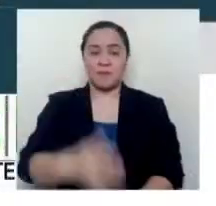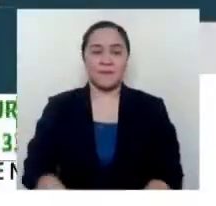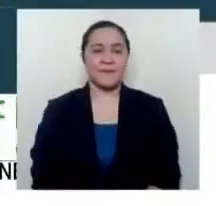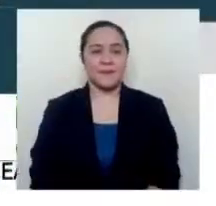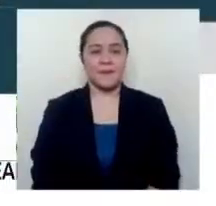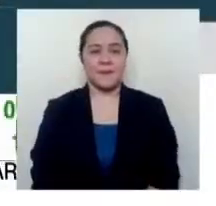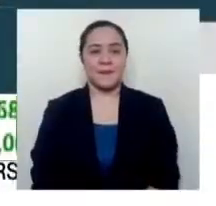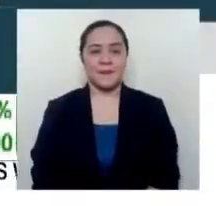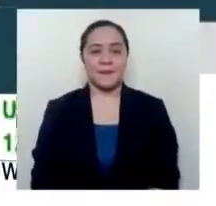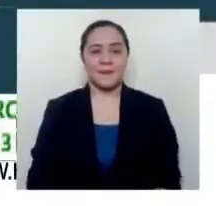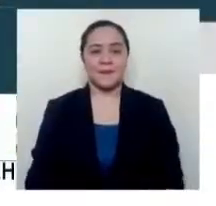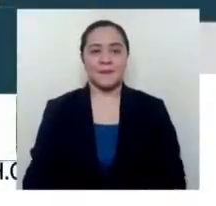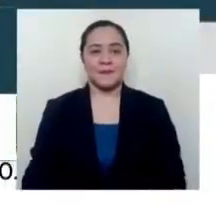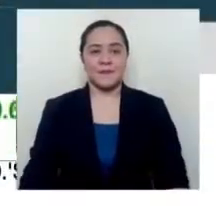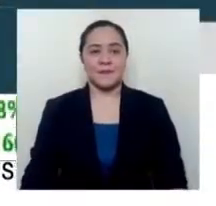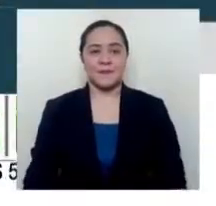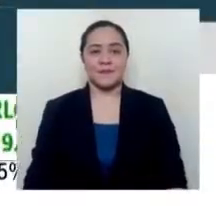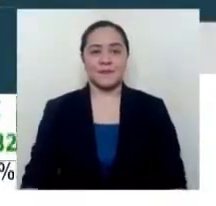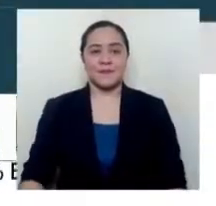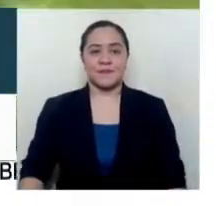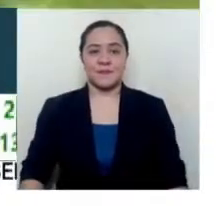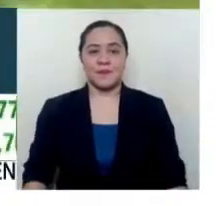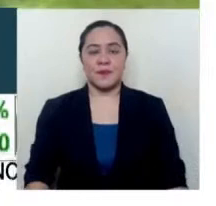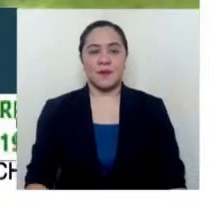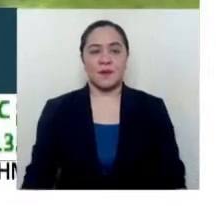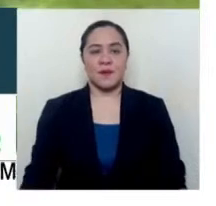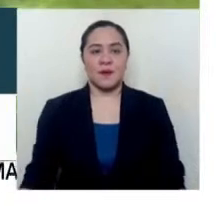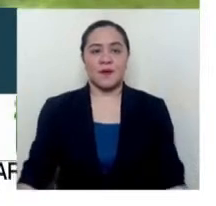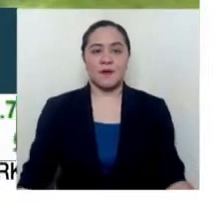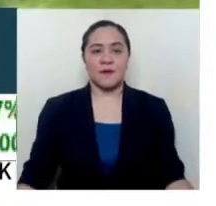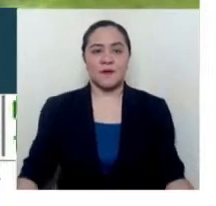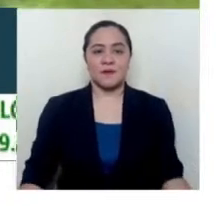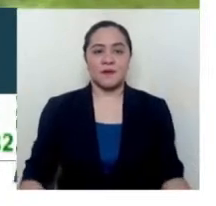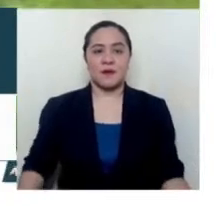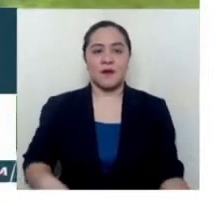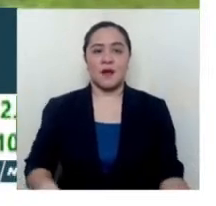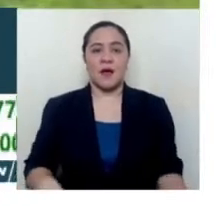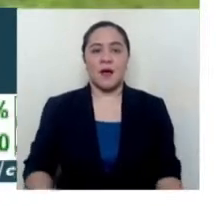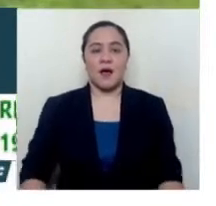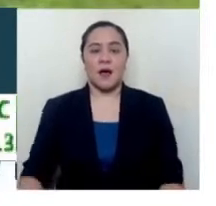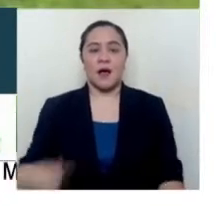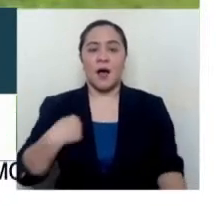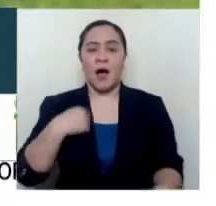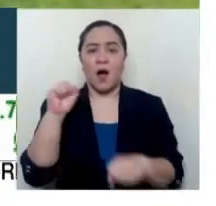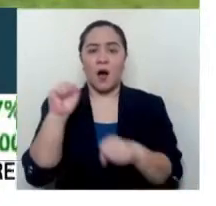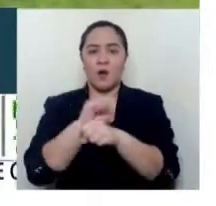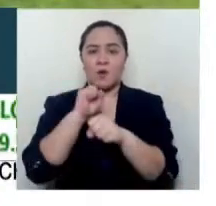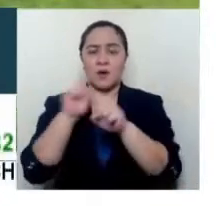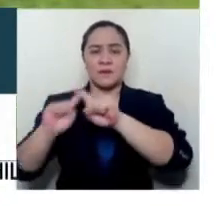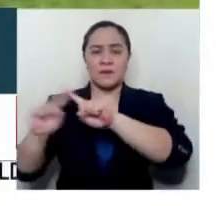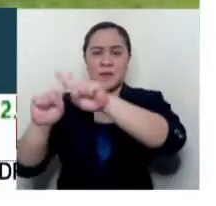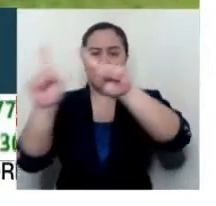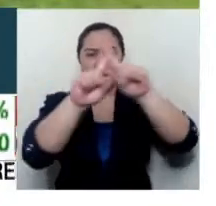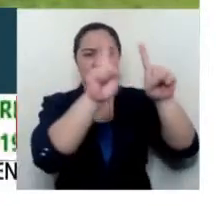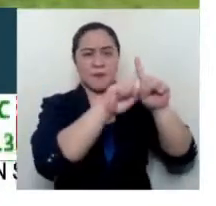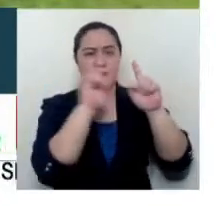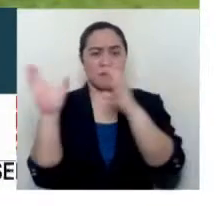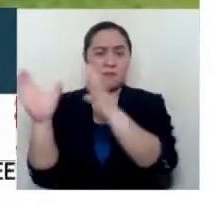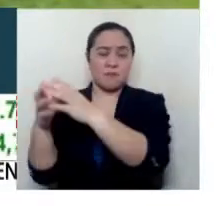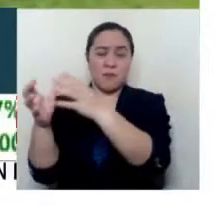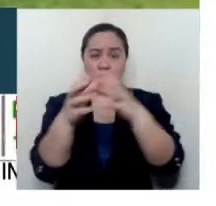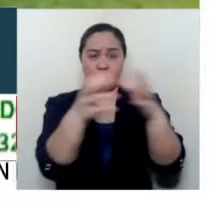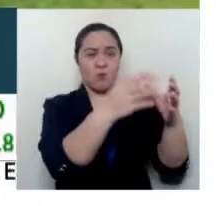I've worked with Senator Marcos. I've worked with people who I don't agree with 100% of the time on all issues. But that does